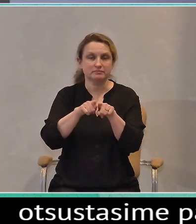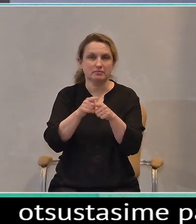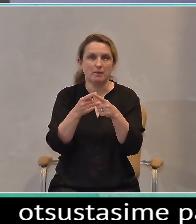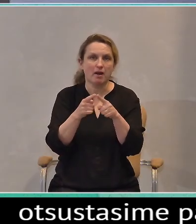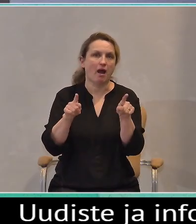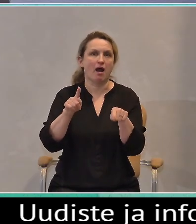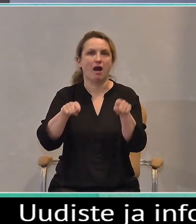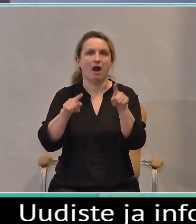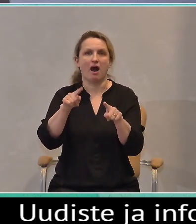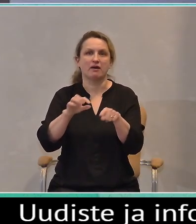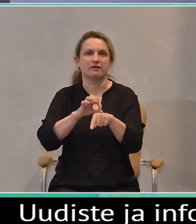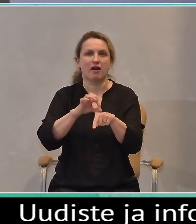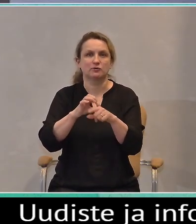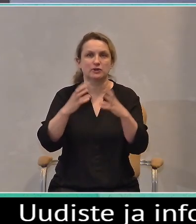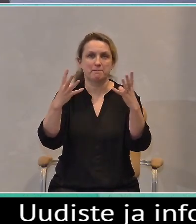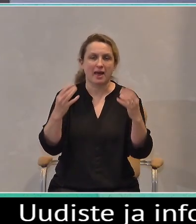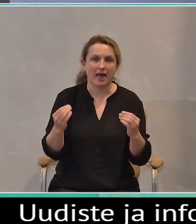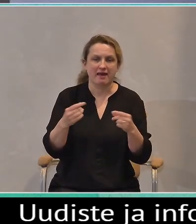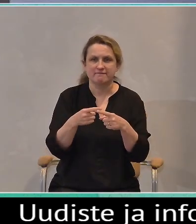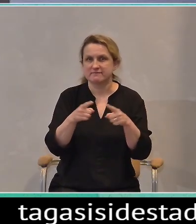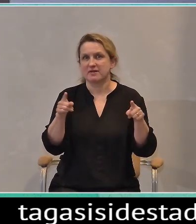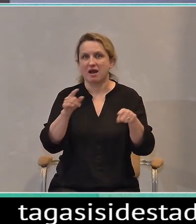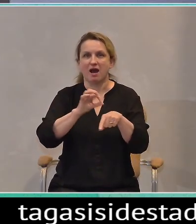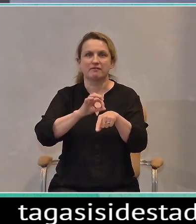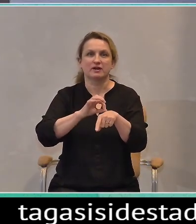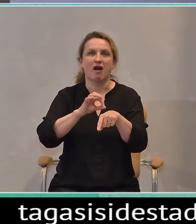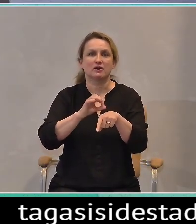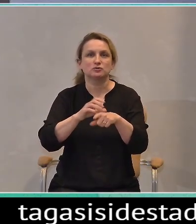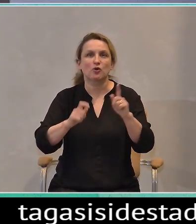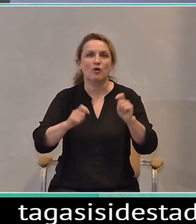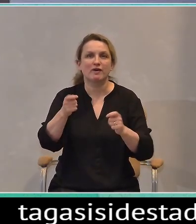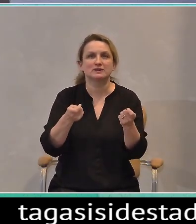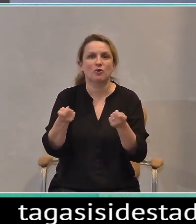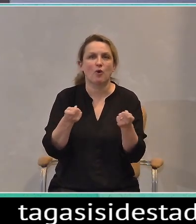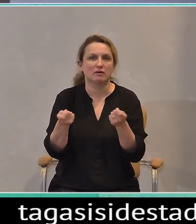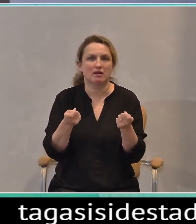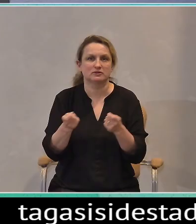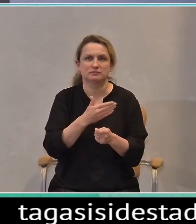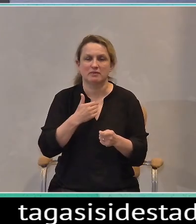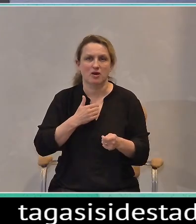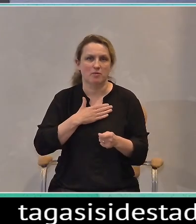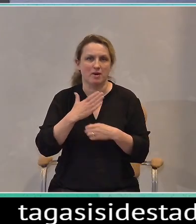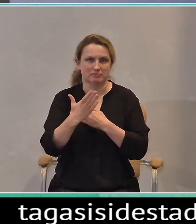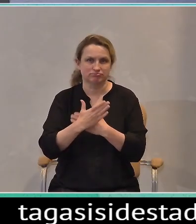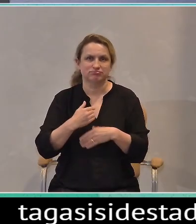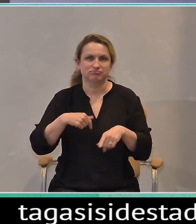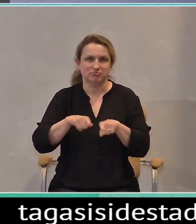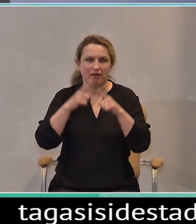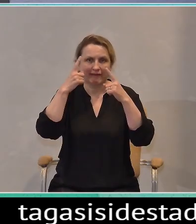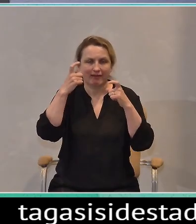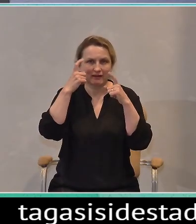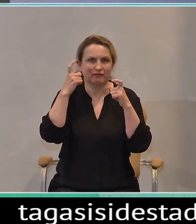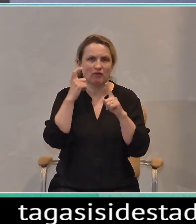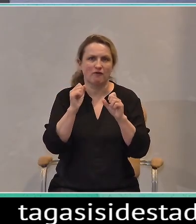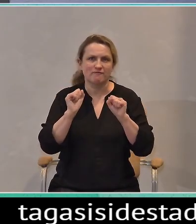to be published on the page. As for the Rare Disease Day, the organization of the Rare